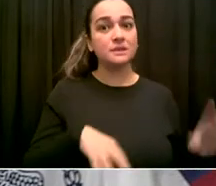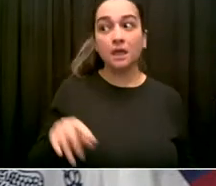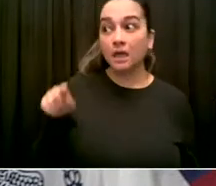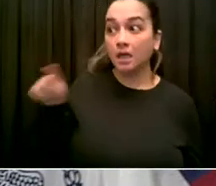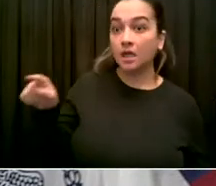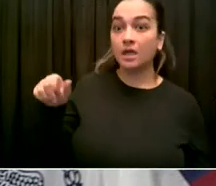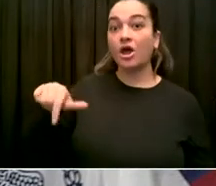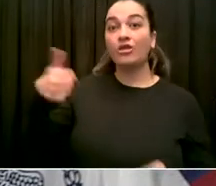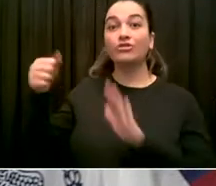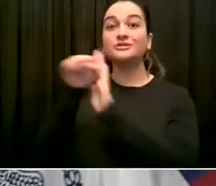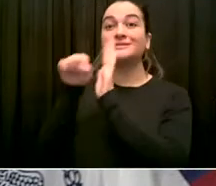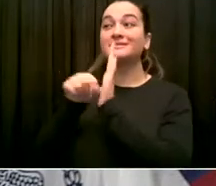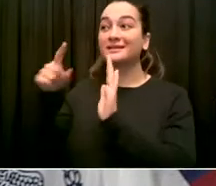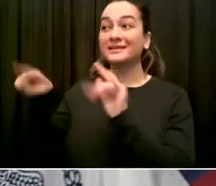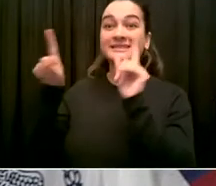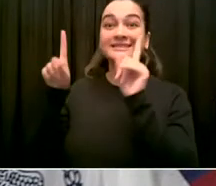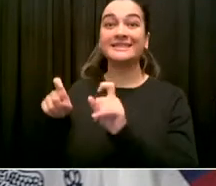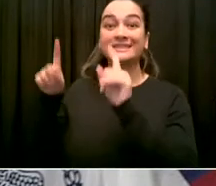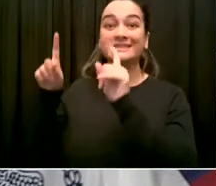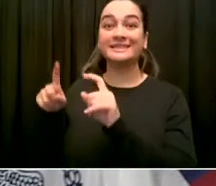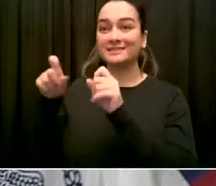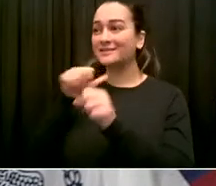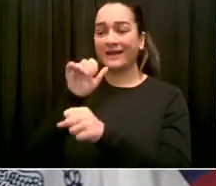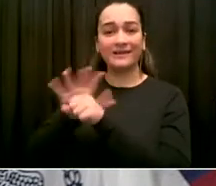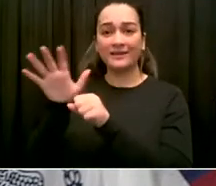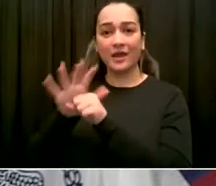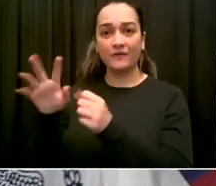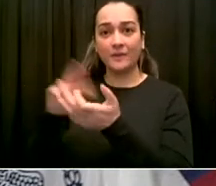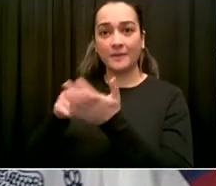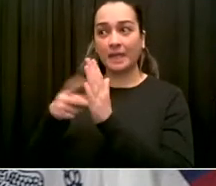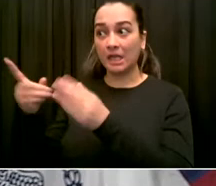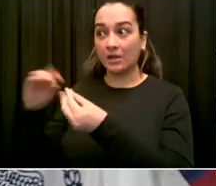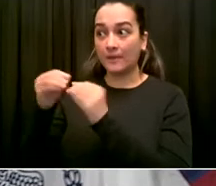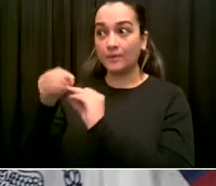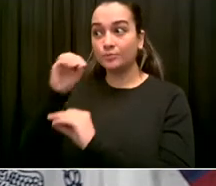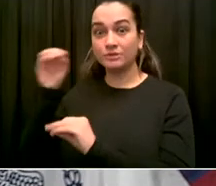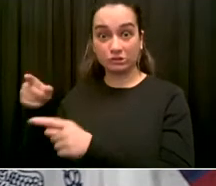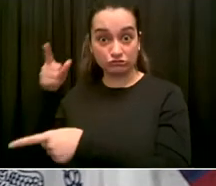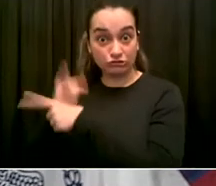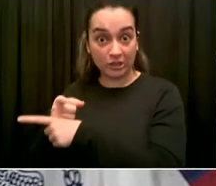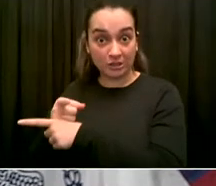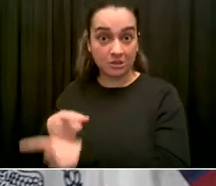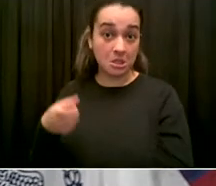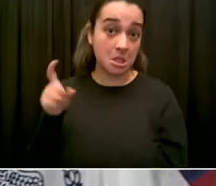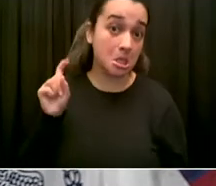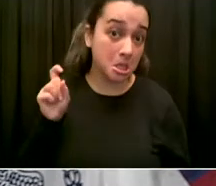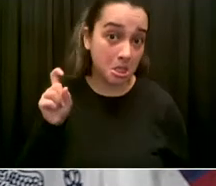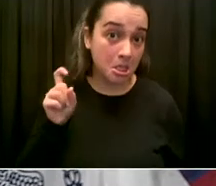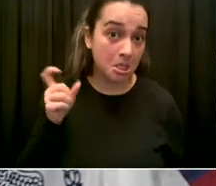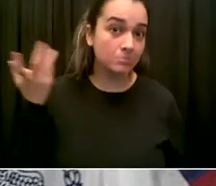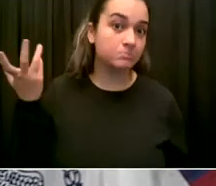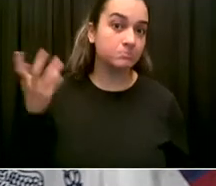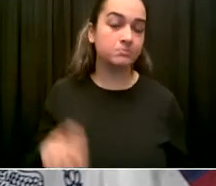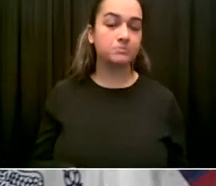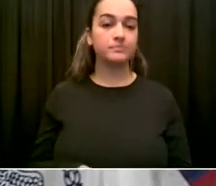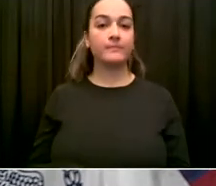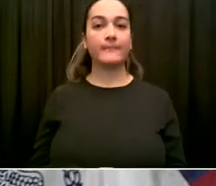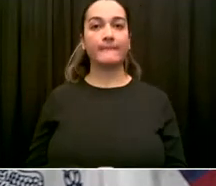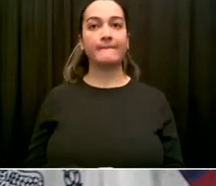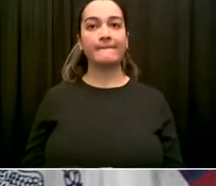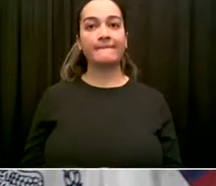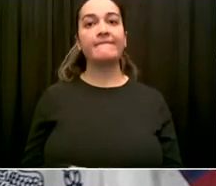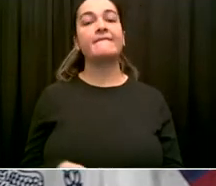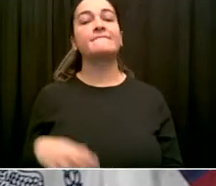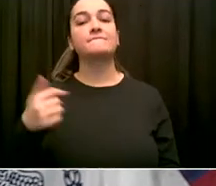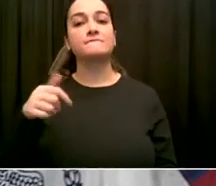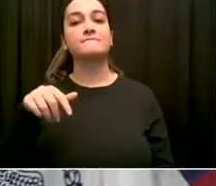Well, before I get to the second question, I would love to hear the more complete answer offline. But on to the second one,